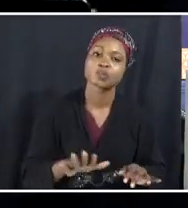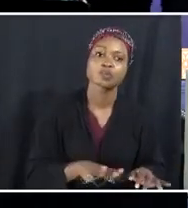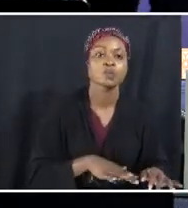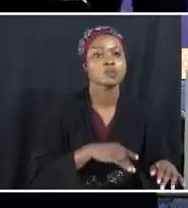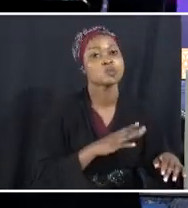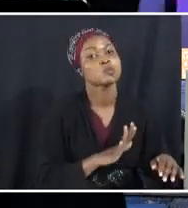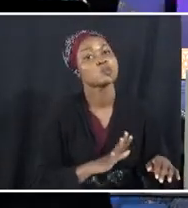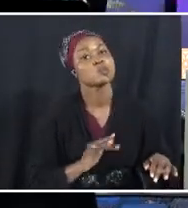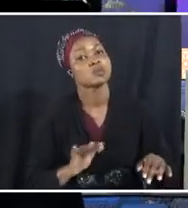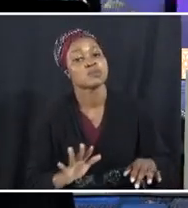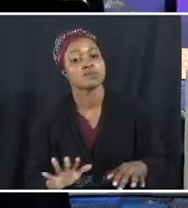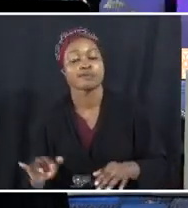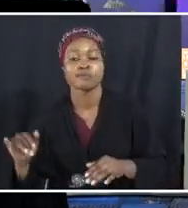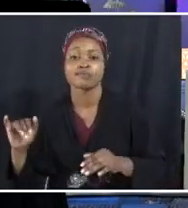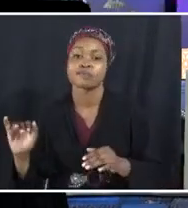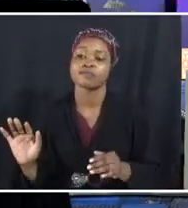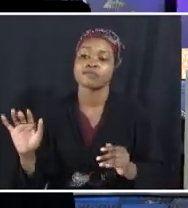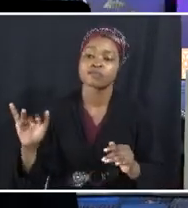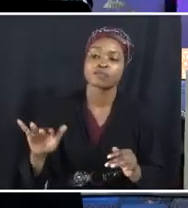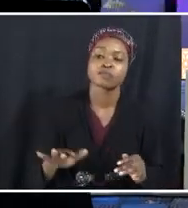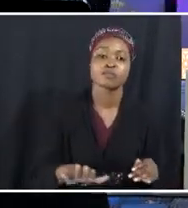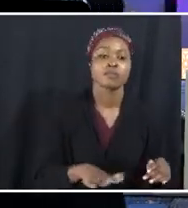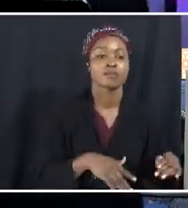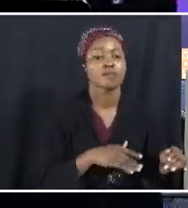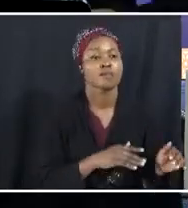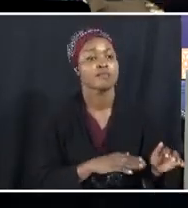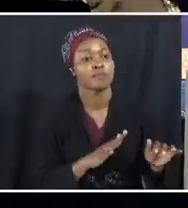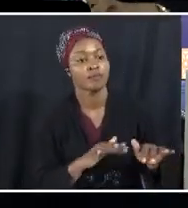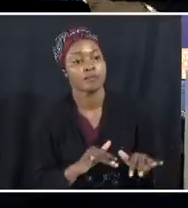river, lay we every burden